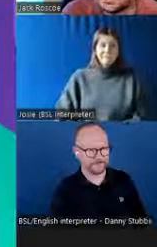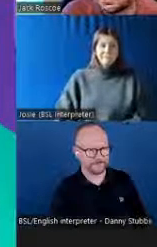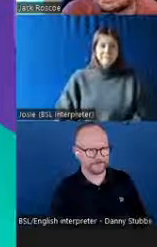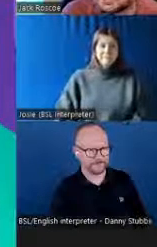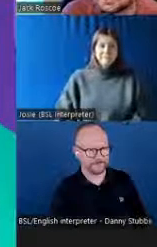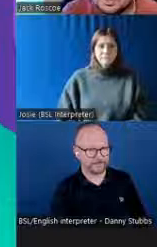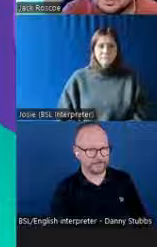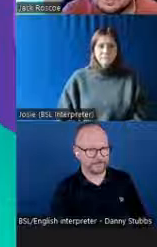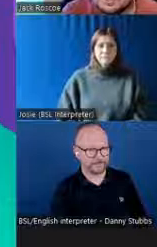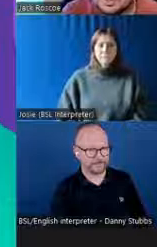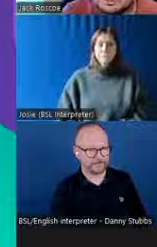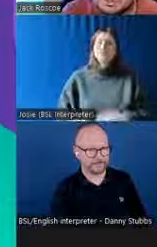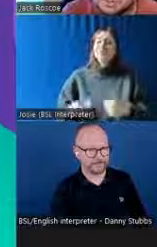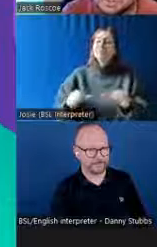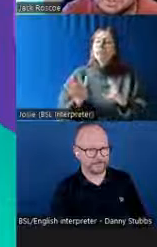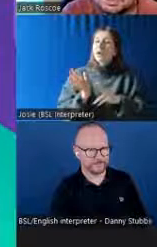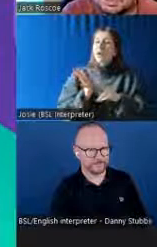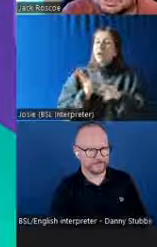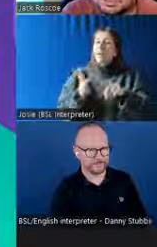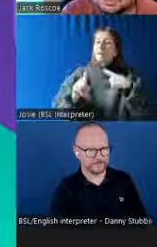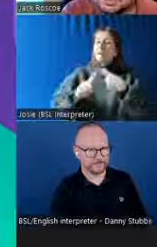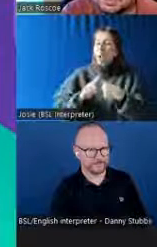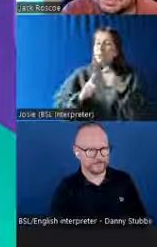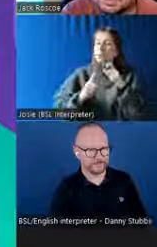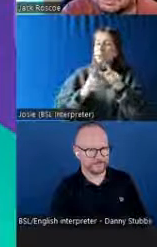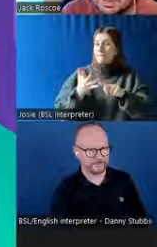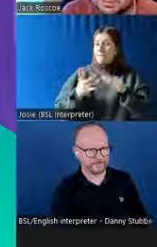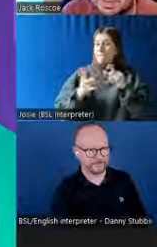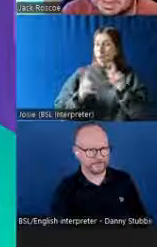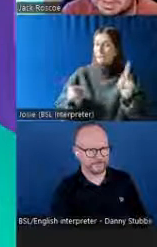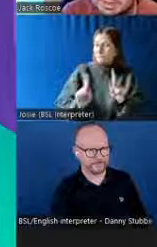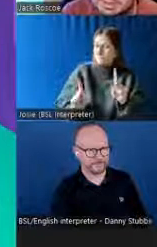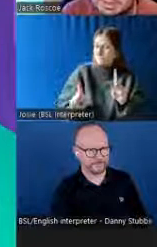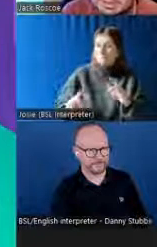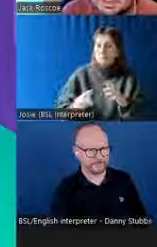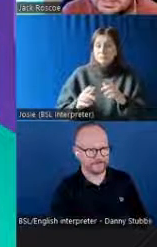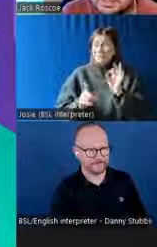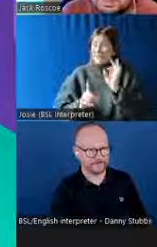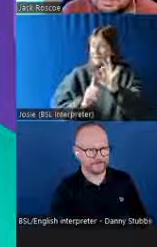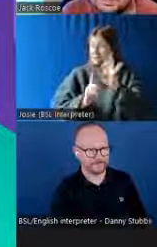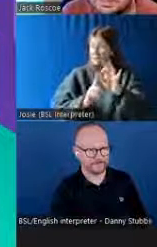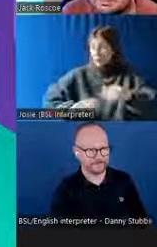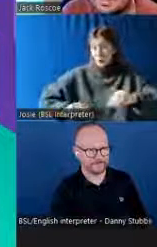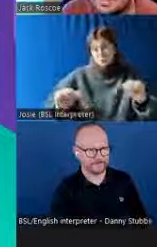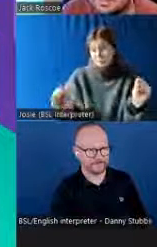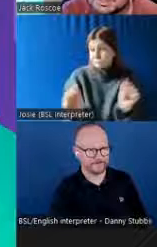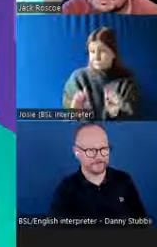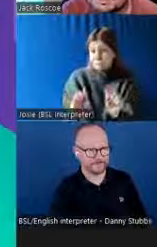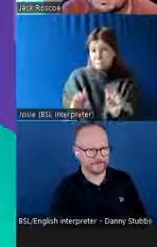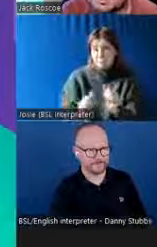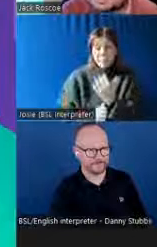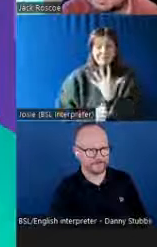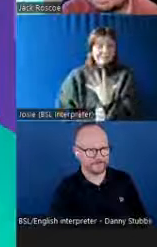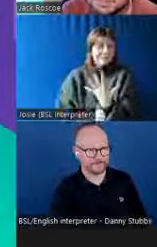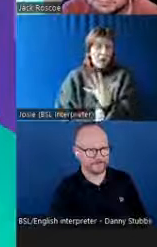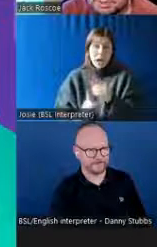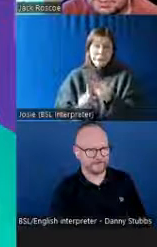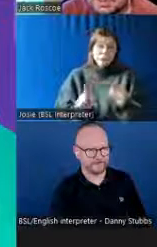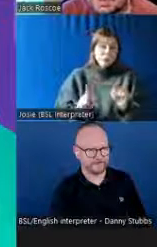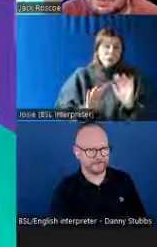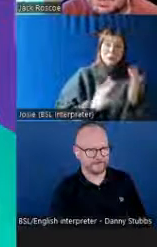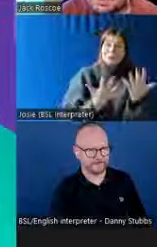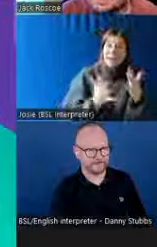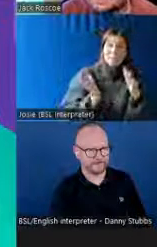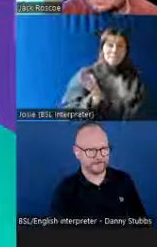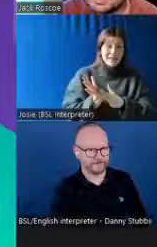So a Vox Pop is a much shorter interview. It's 5 or 10 minutes. It's qualitative in nature, so it's more freeform